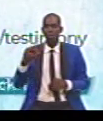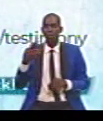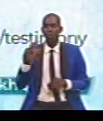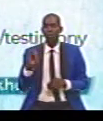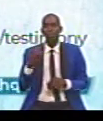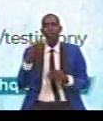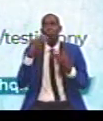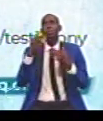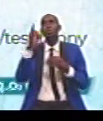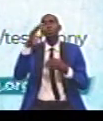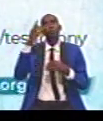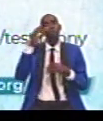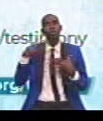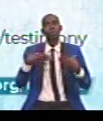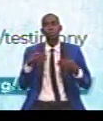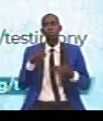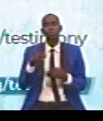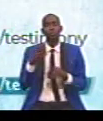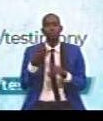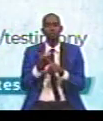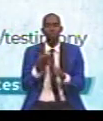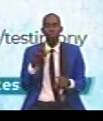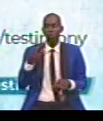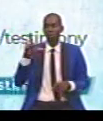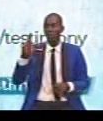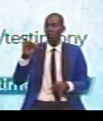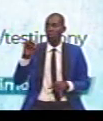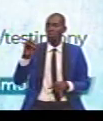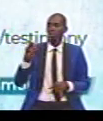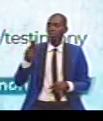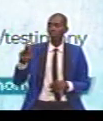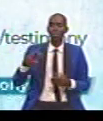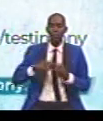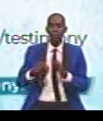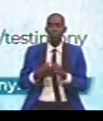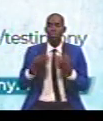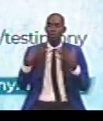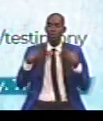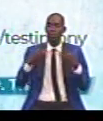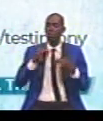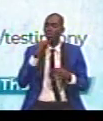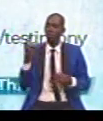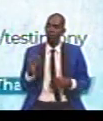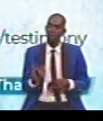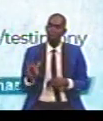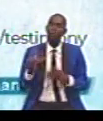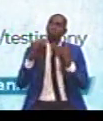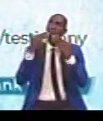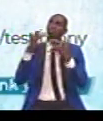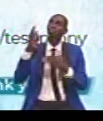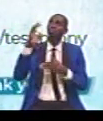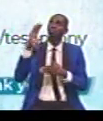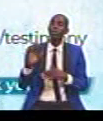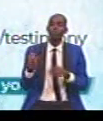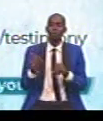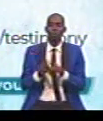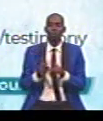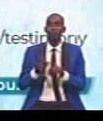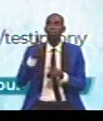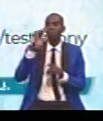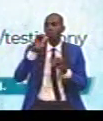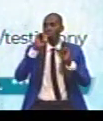problems. My healing is forever. Thank you, God in heaven." Also, God bless our daddy in the